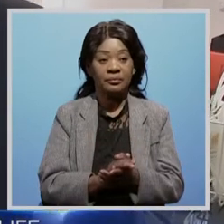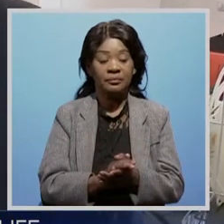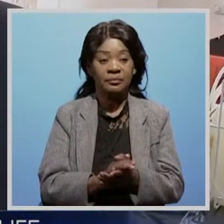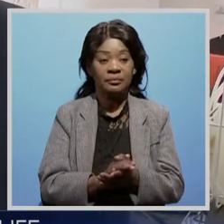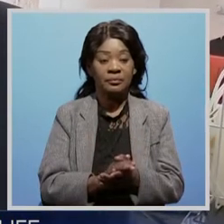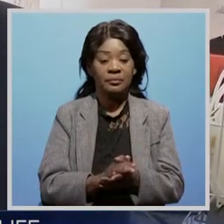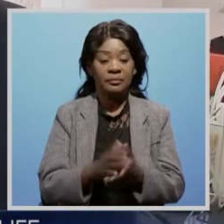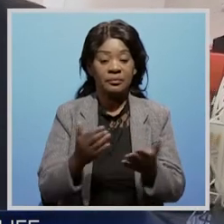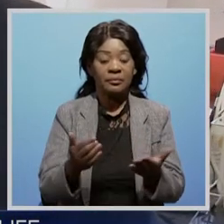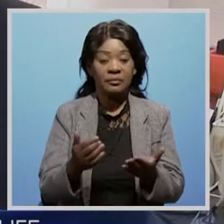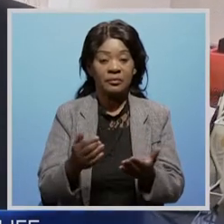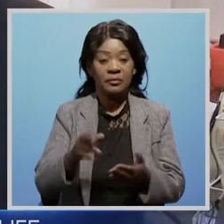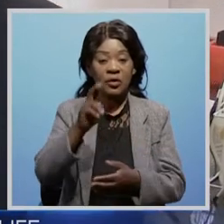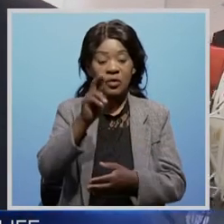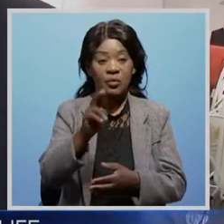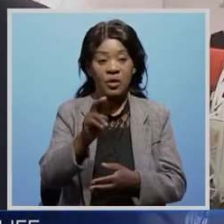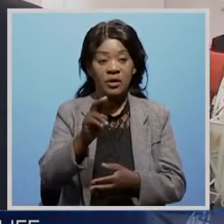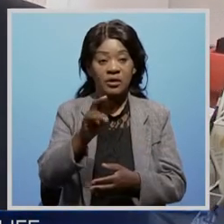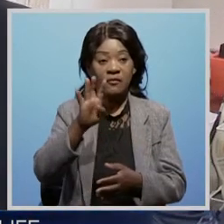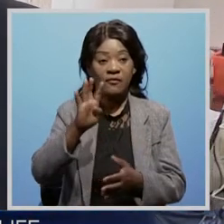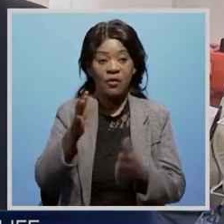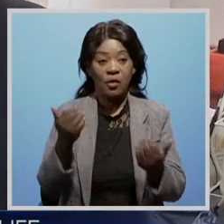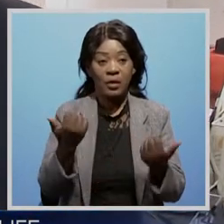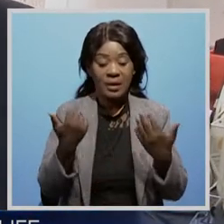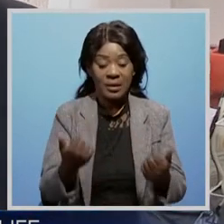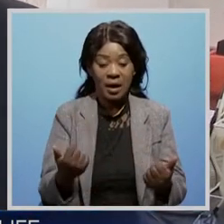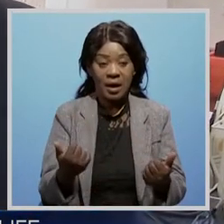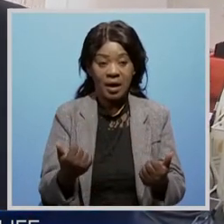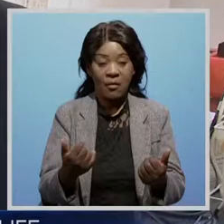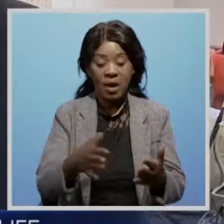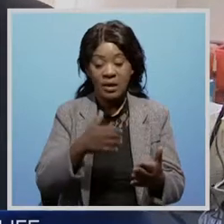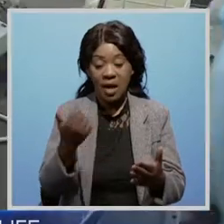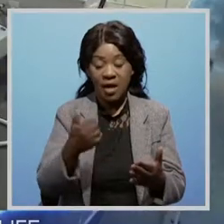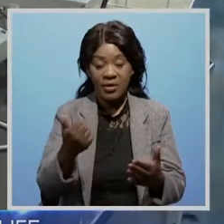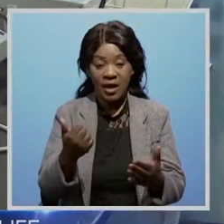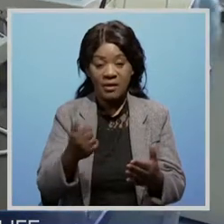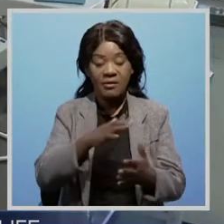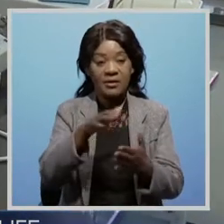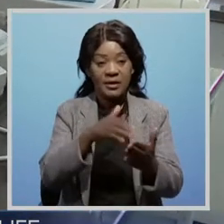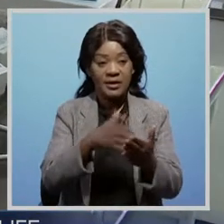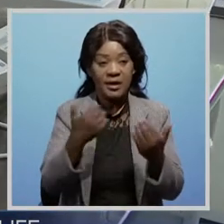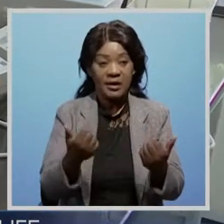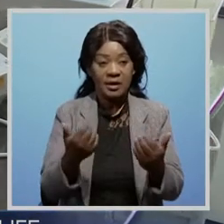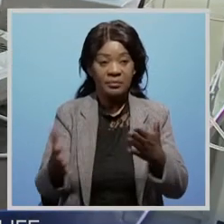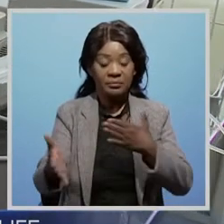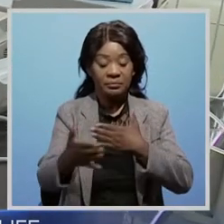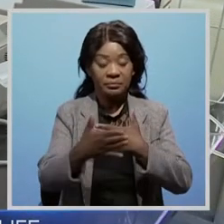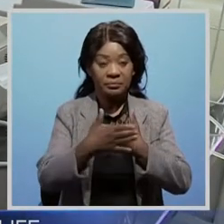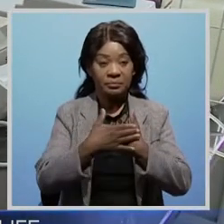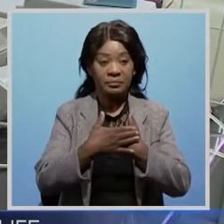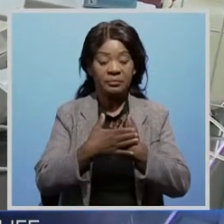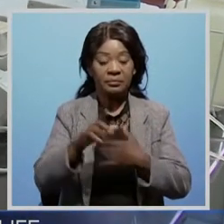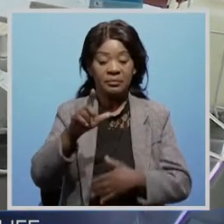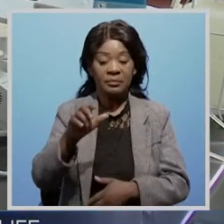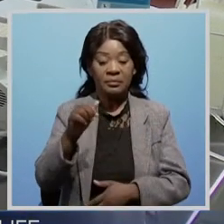imperative we have to return to normalcy, we're now closing down some COVID centers. The Ministry of Health is expanding laboratory